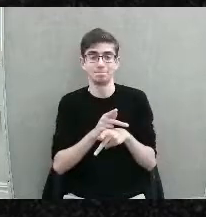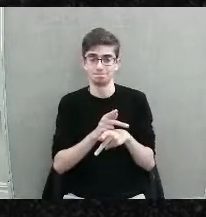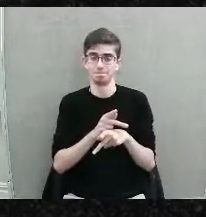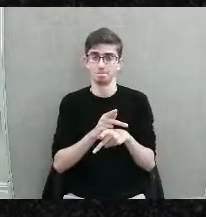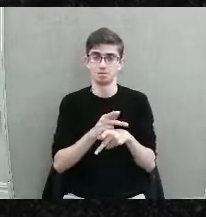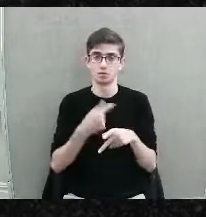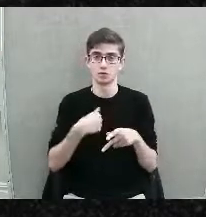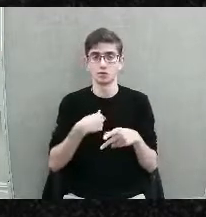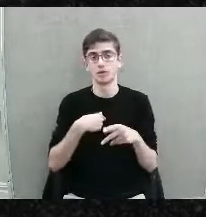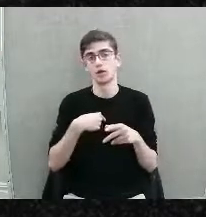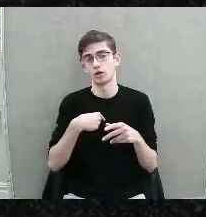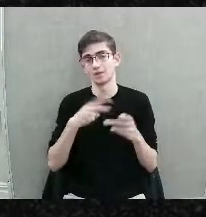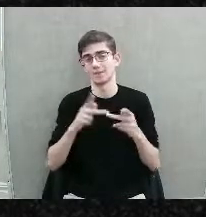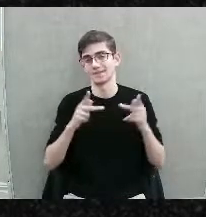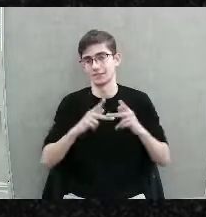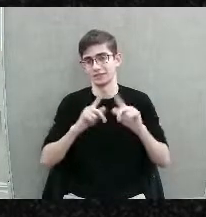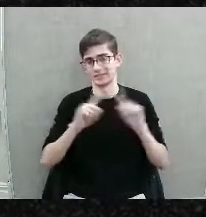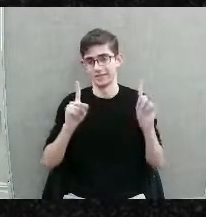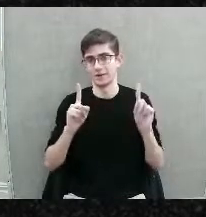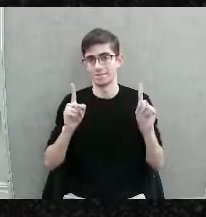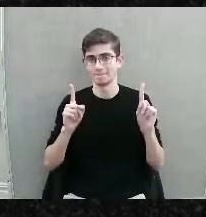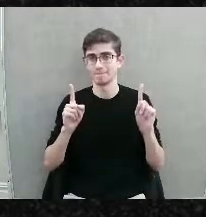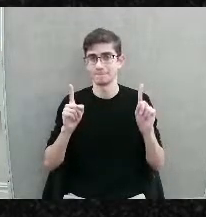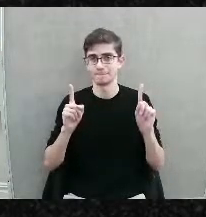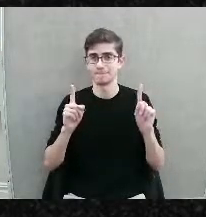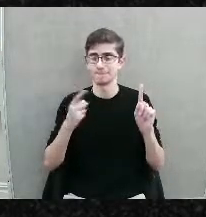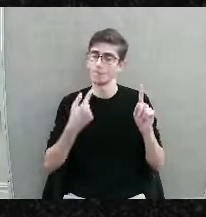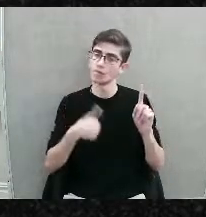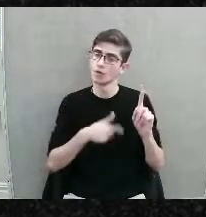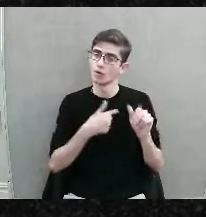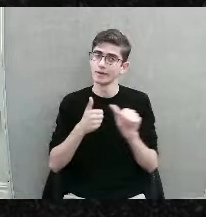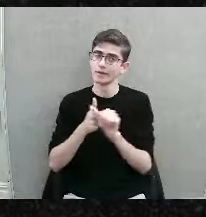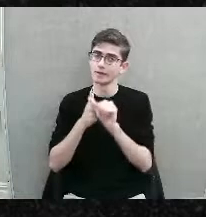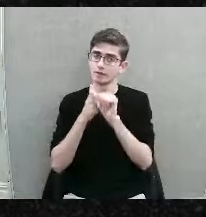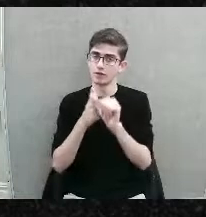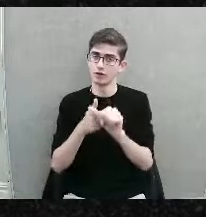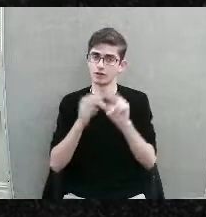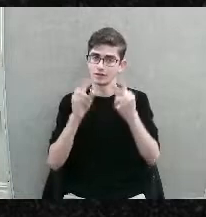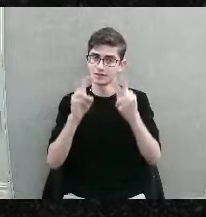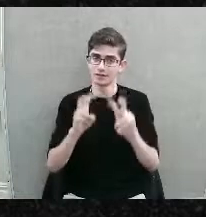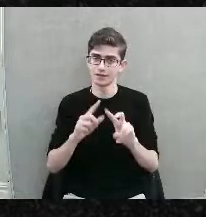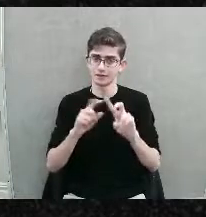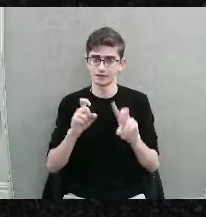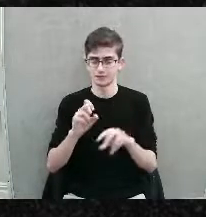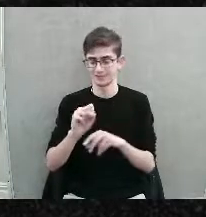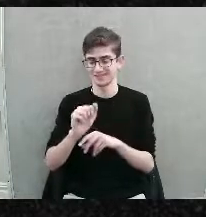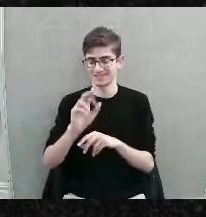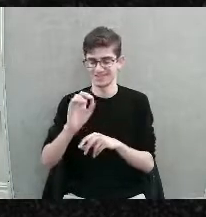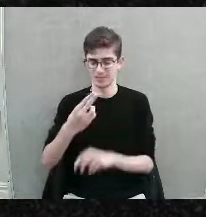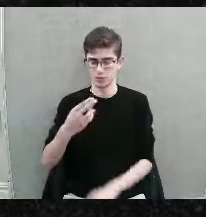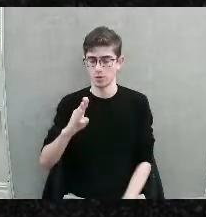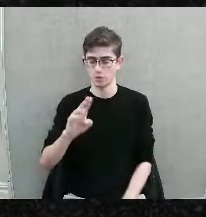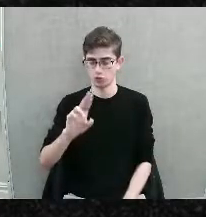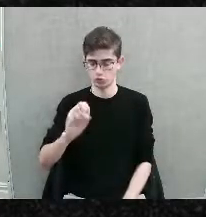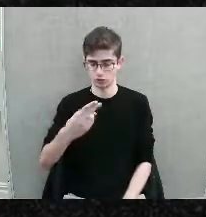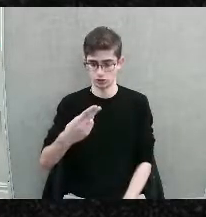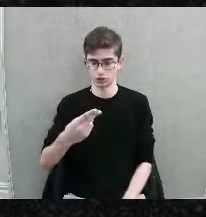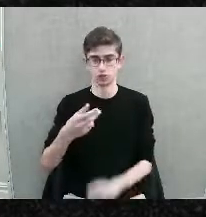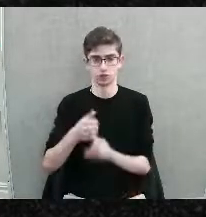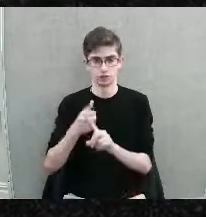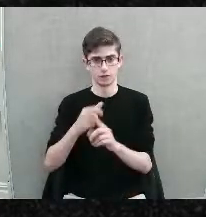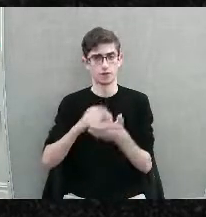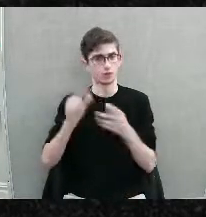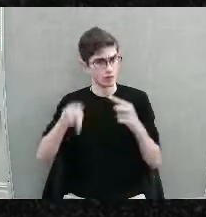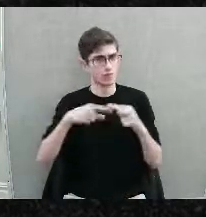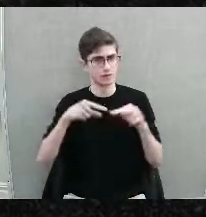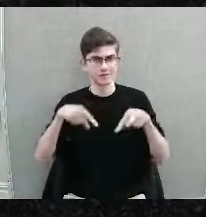Our position is different, right? So for us, we follow the analysis of Sarah Berger Bush, who's written about